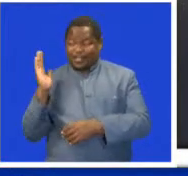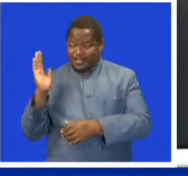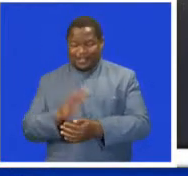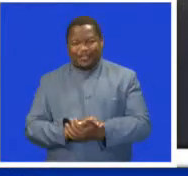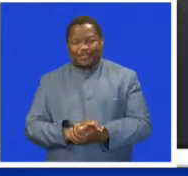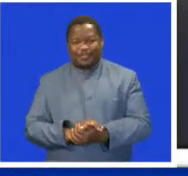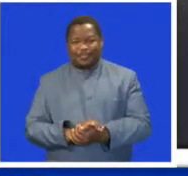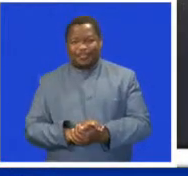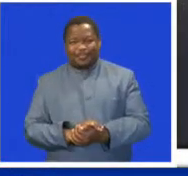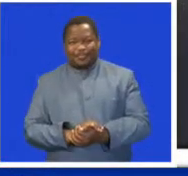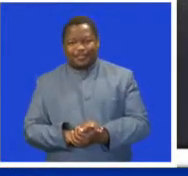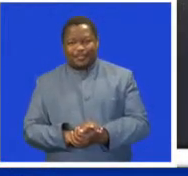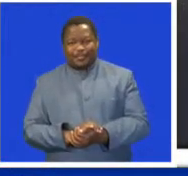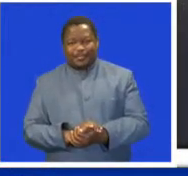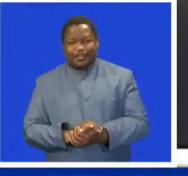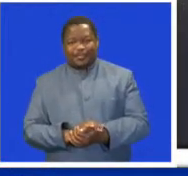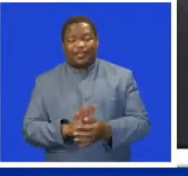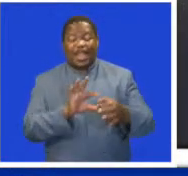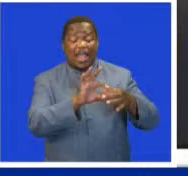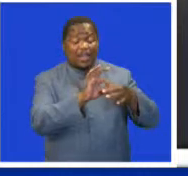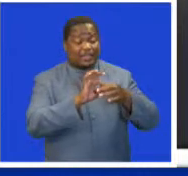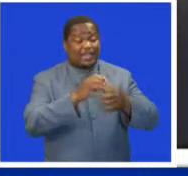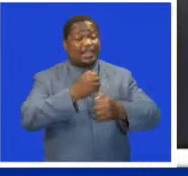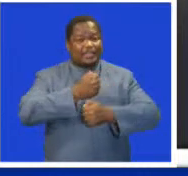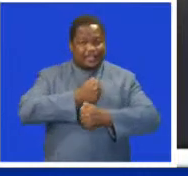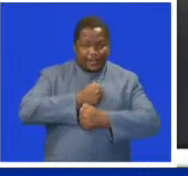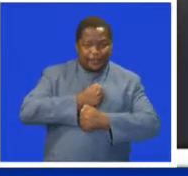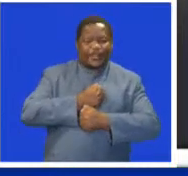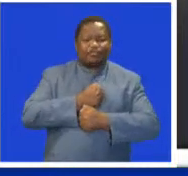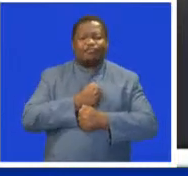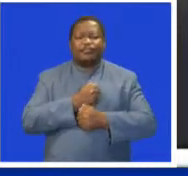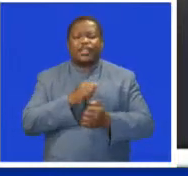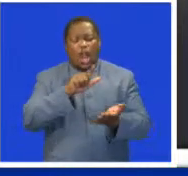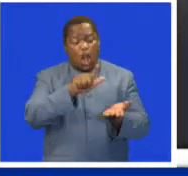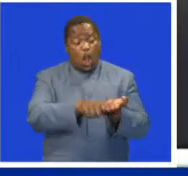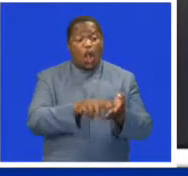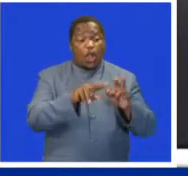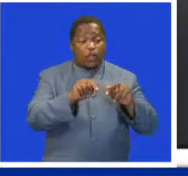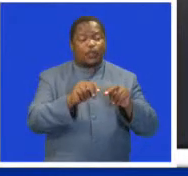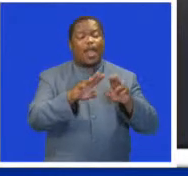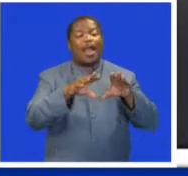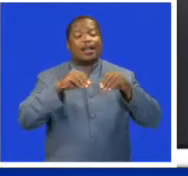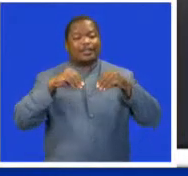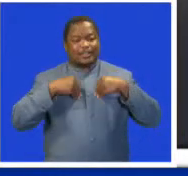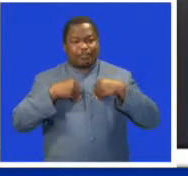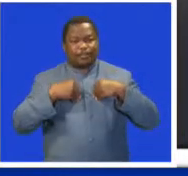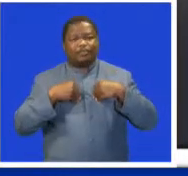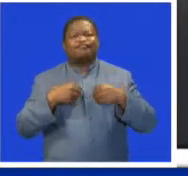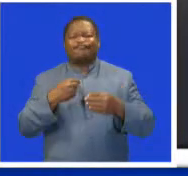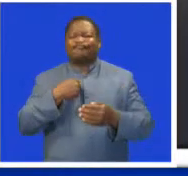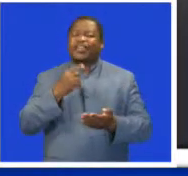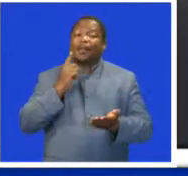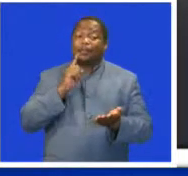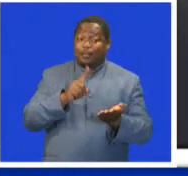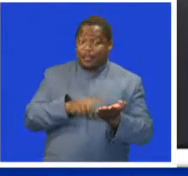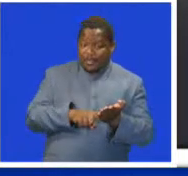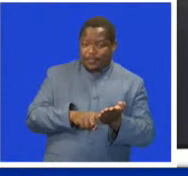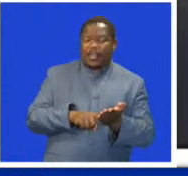futhi ku in the best interest of live lokwendekile ngetimoto. Ugcineni kwakhona